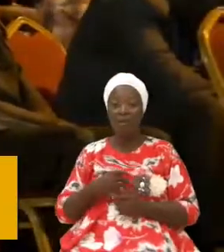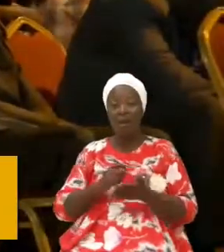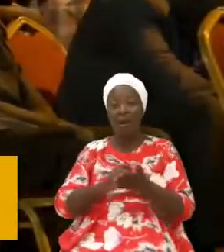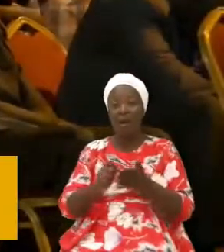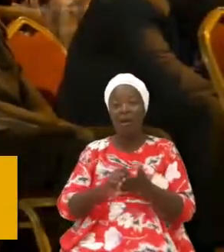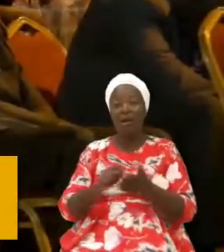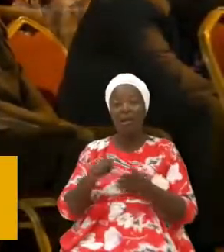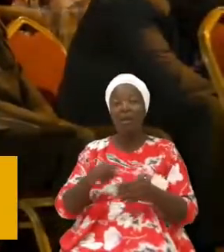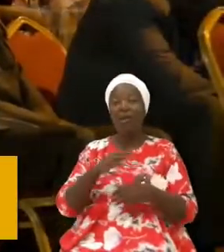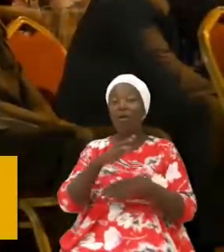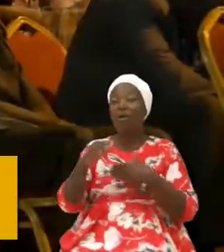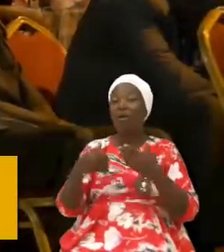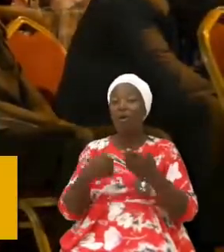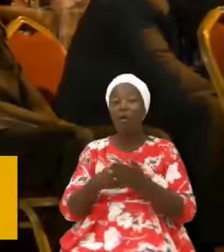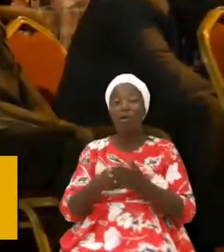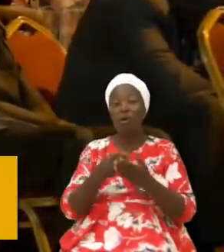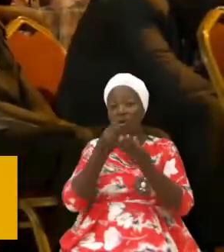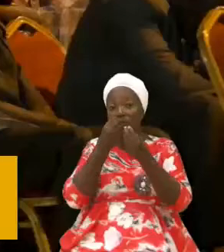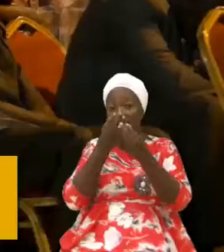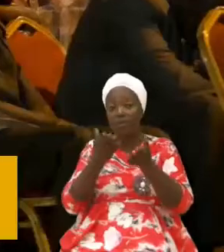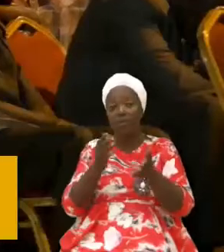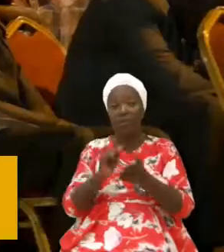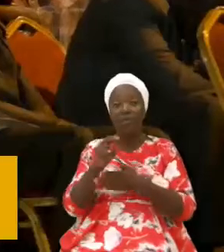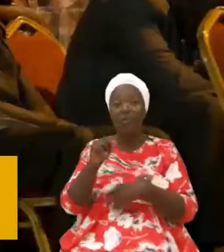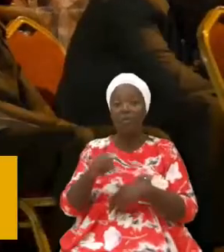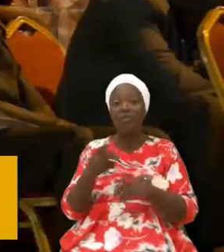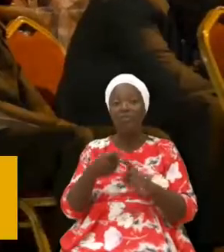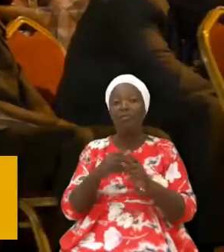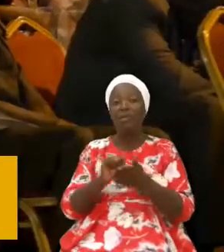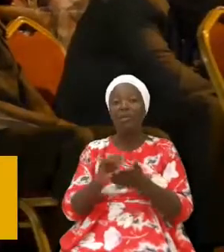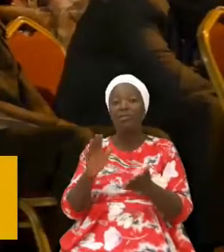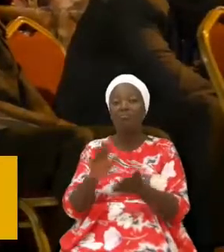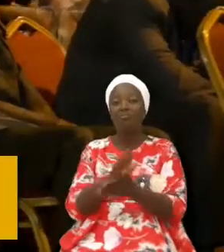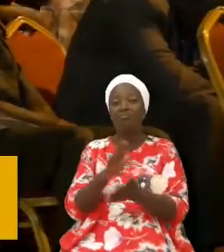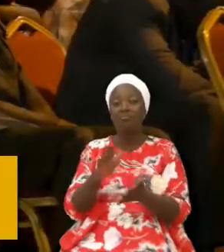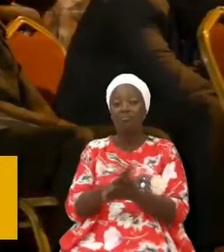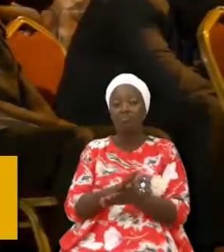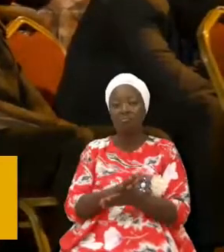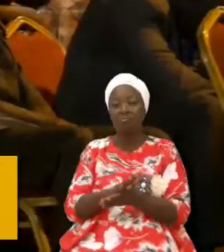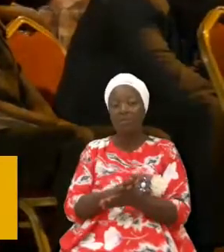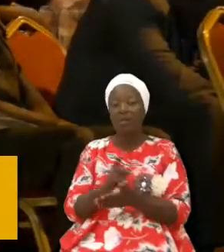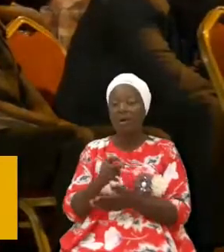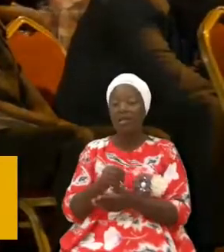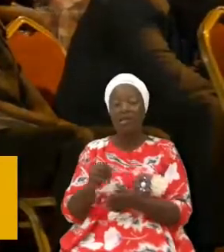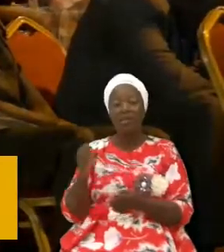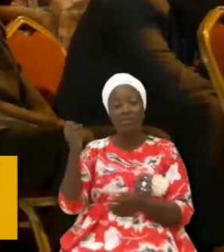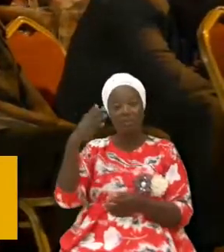take all our valuable information needed from them.